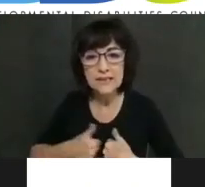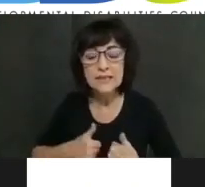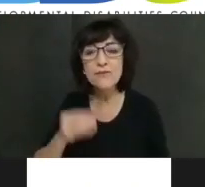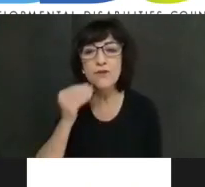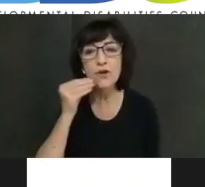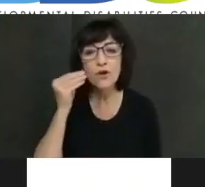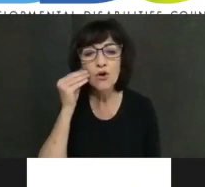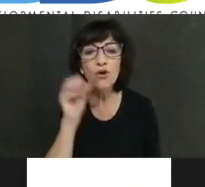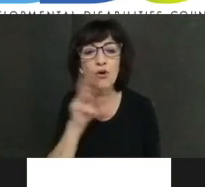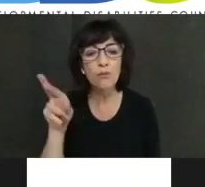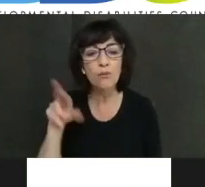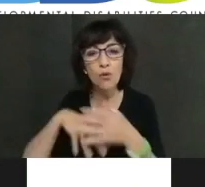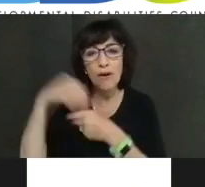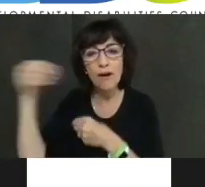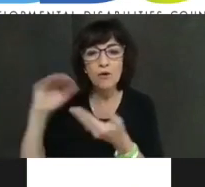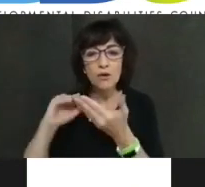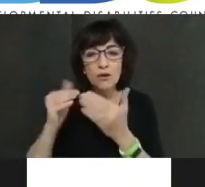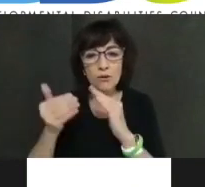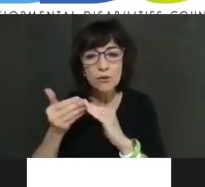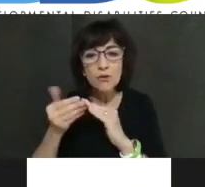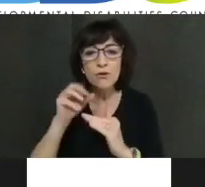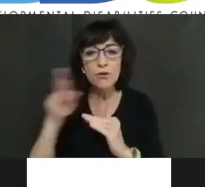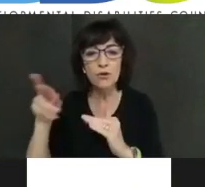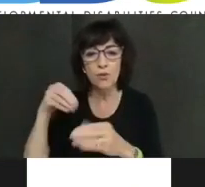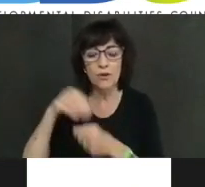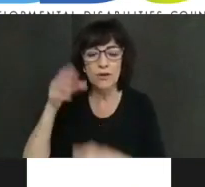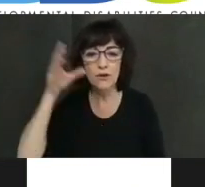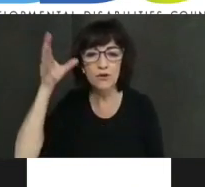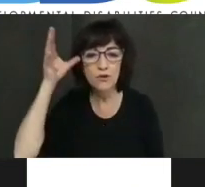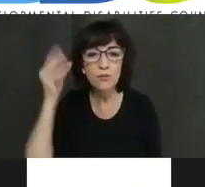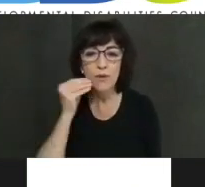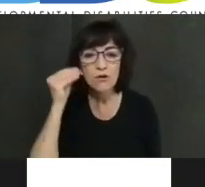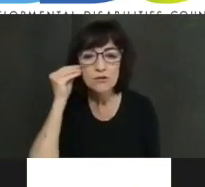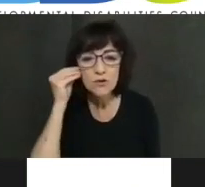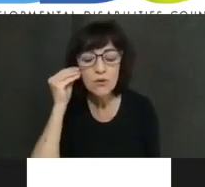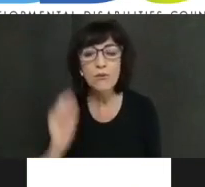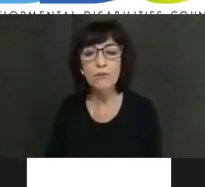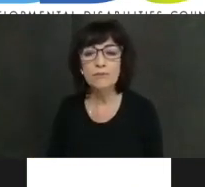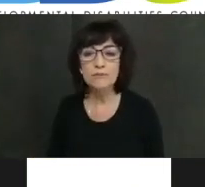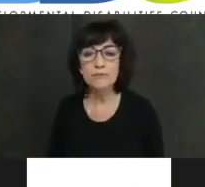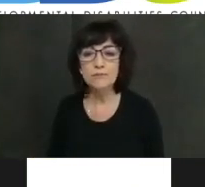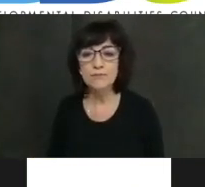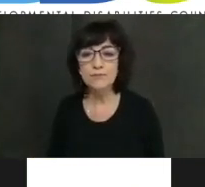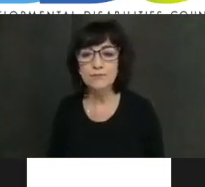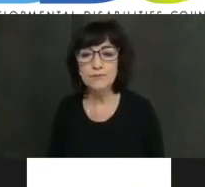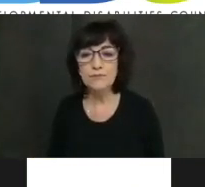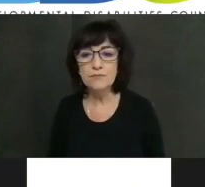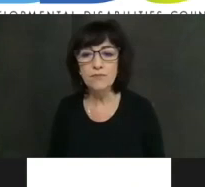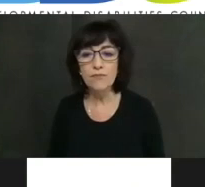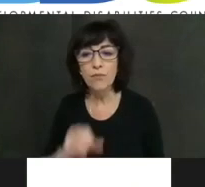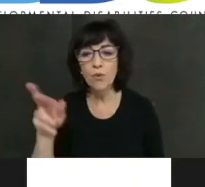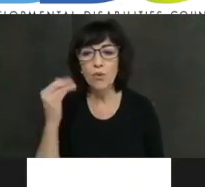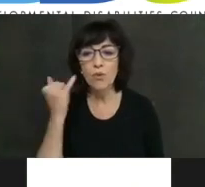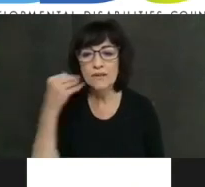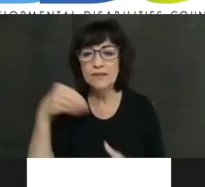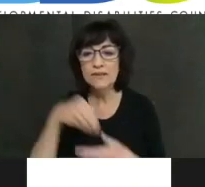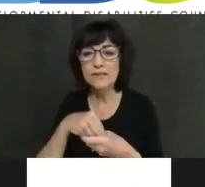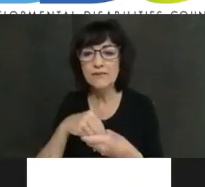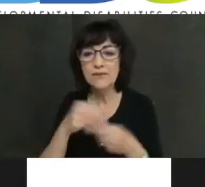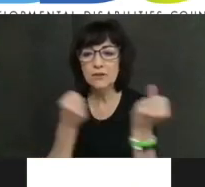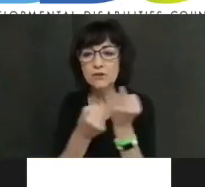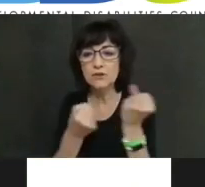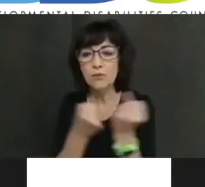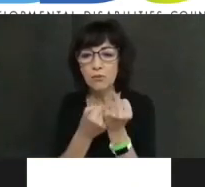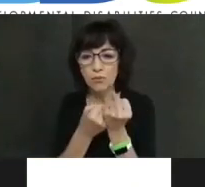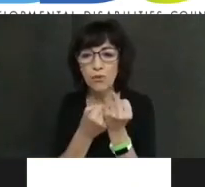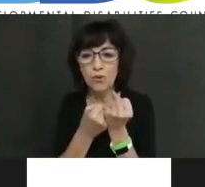out in the community or they're at their parents' home or at a support housing.